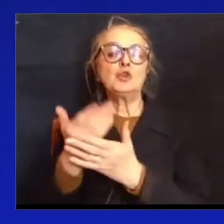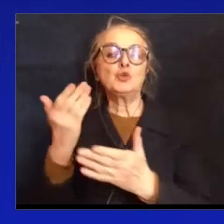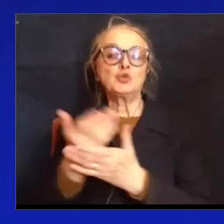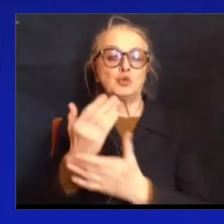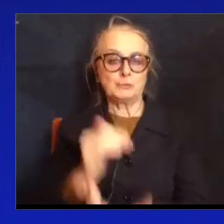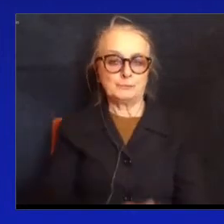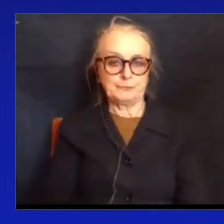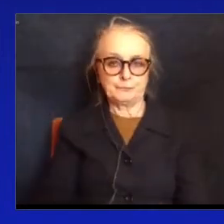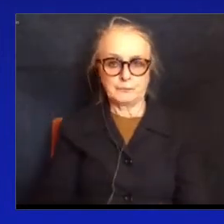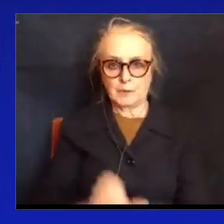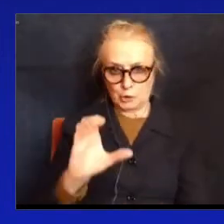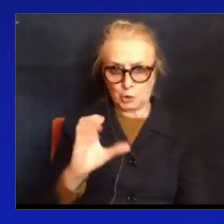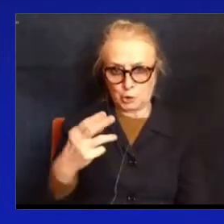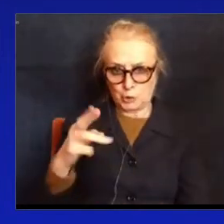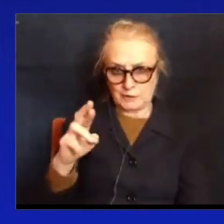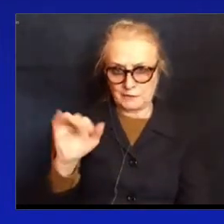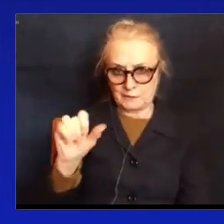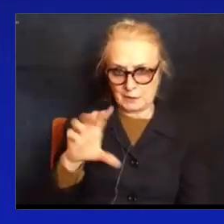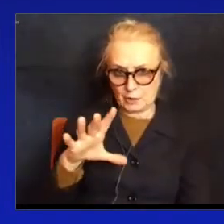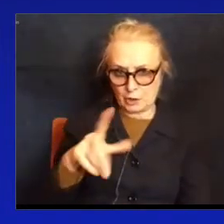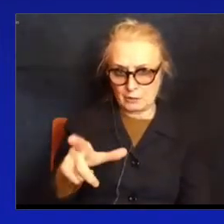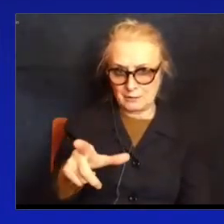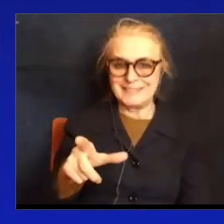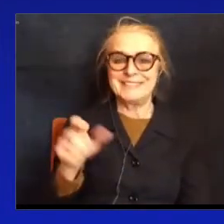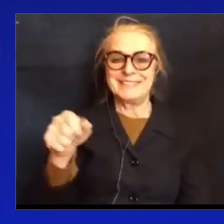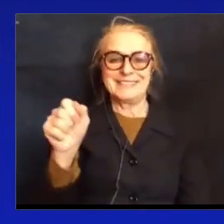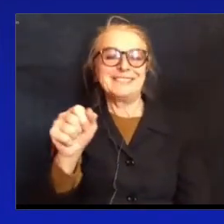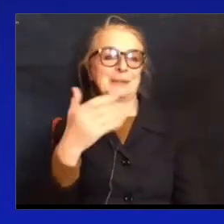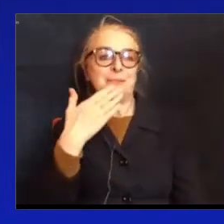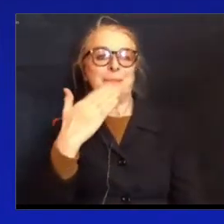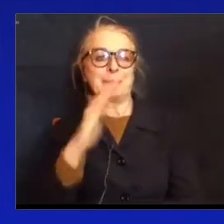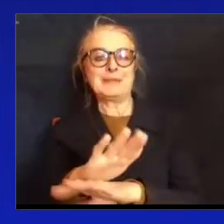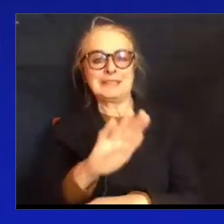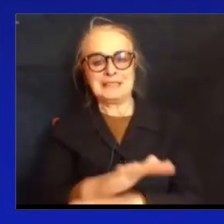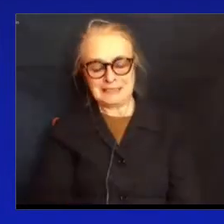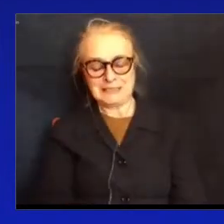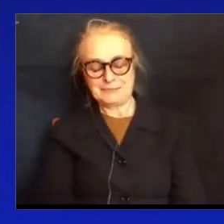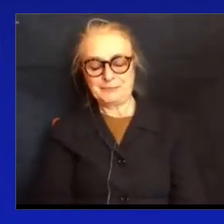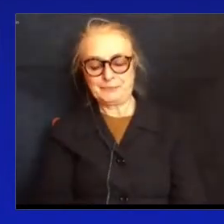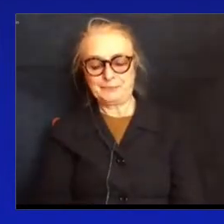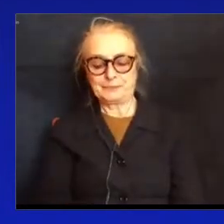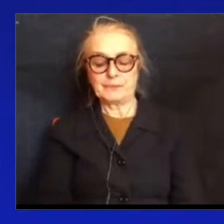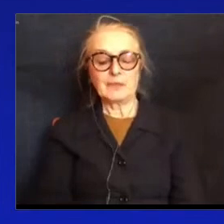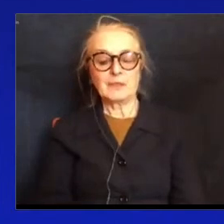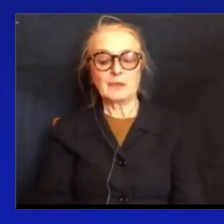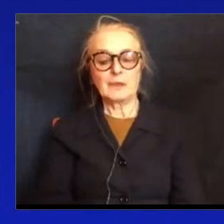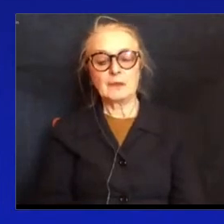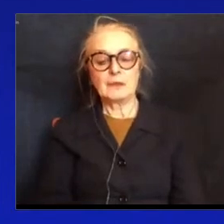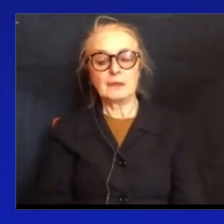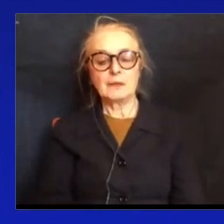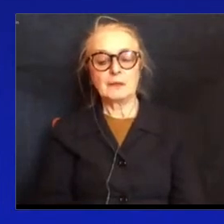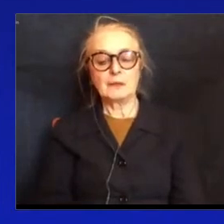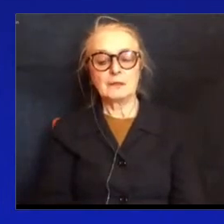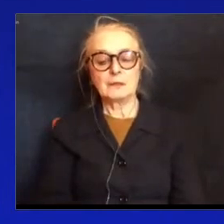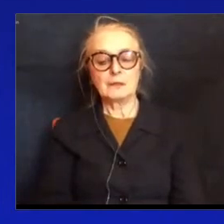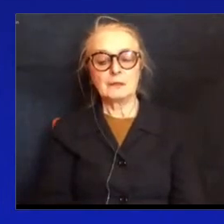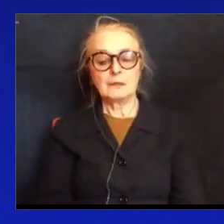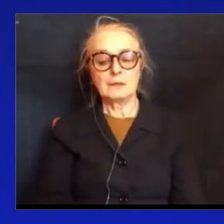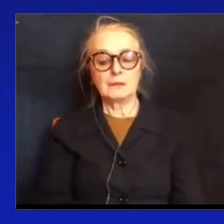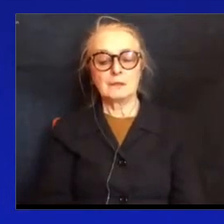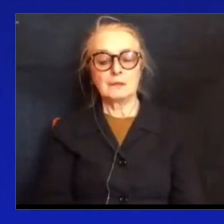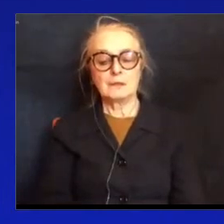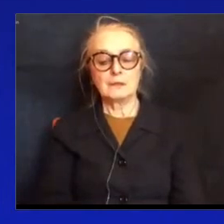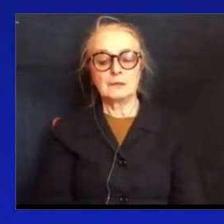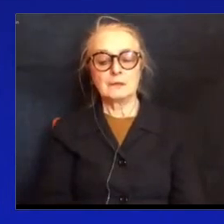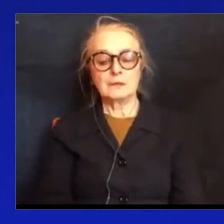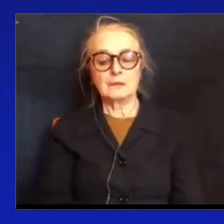Chris, are you there? Okay. Yeah, good afternoon. Sorry, I was muted. First time on Zoom in a while. On our current timelines, I know we have some